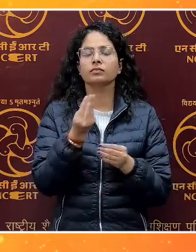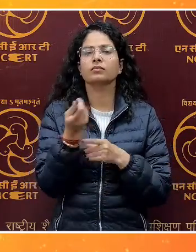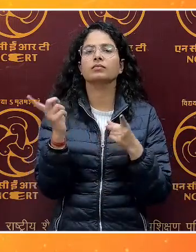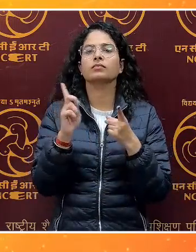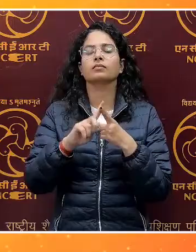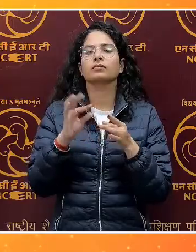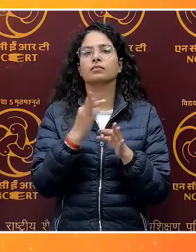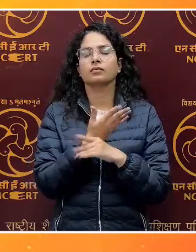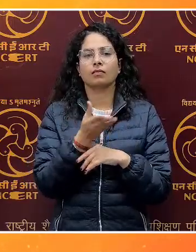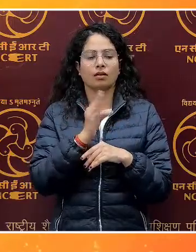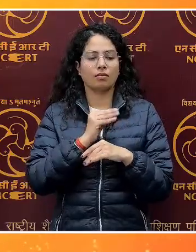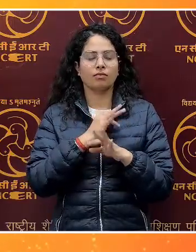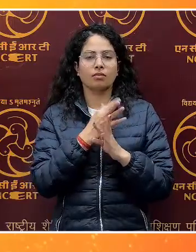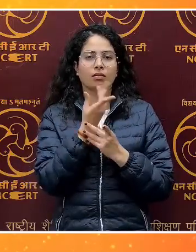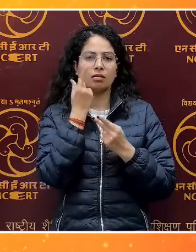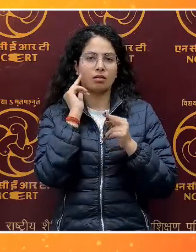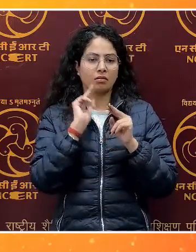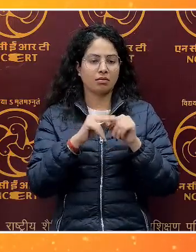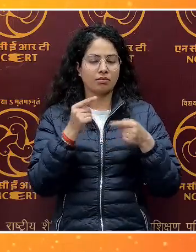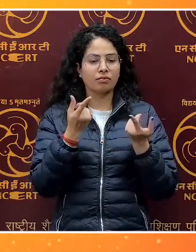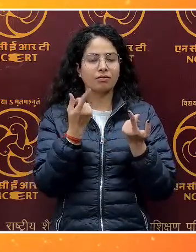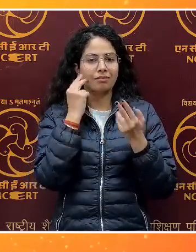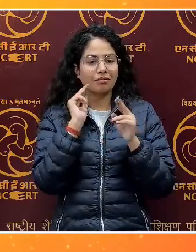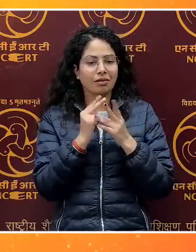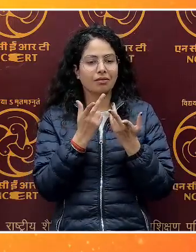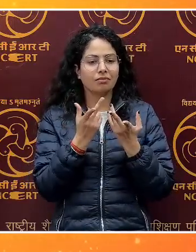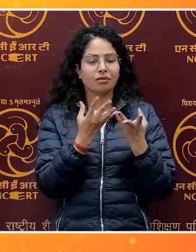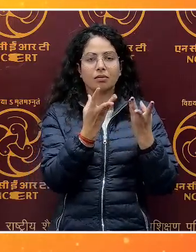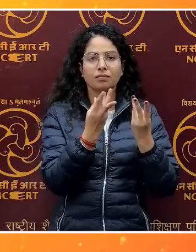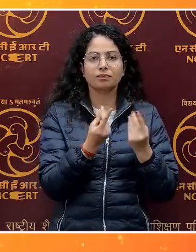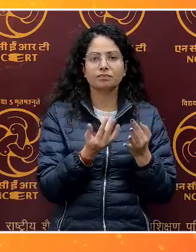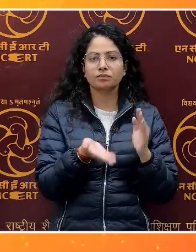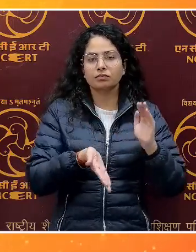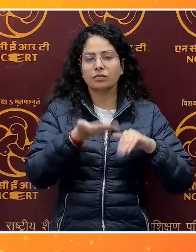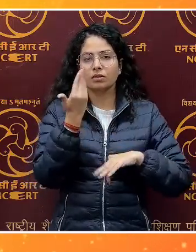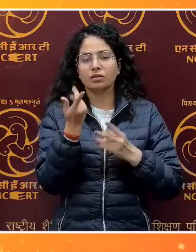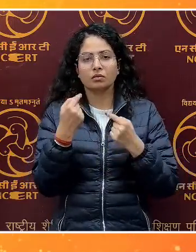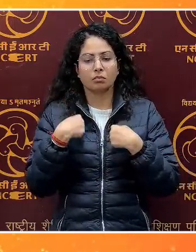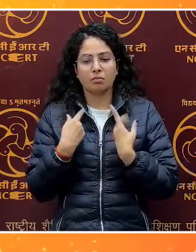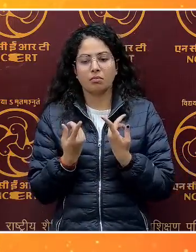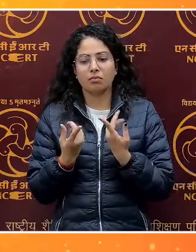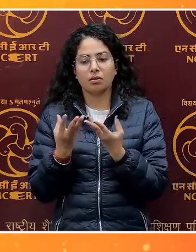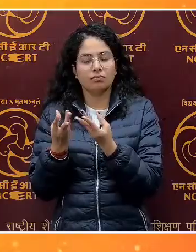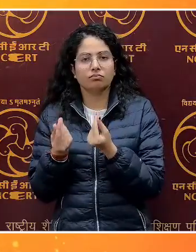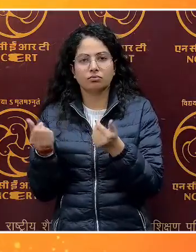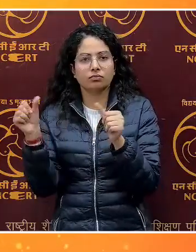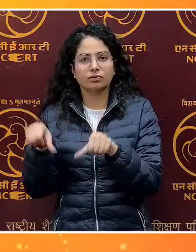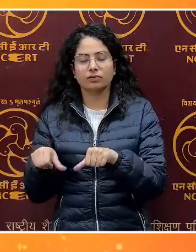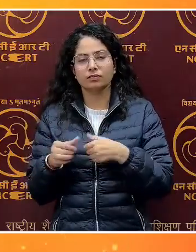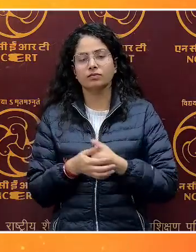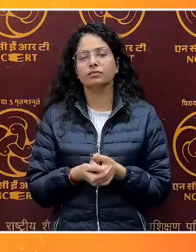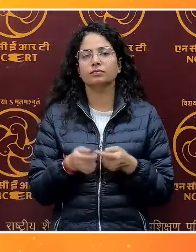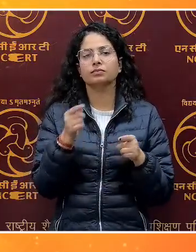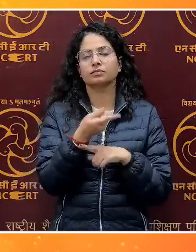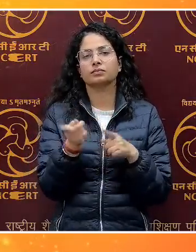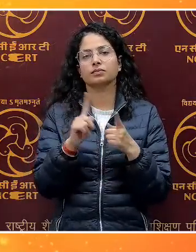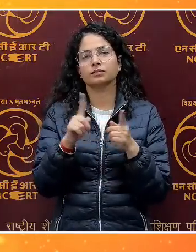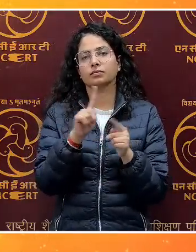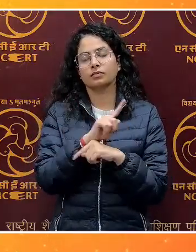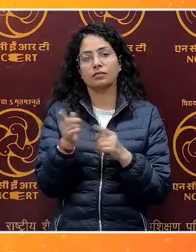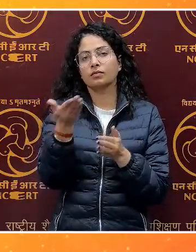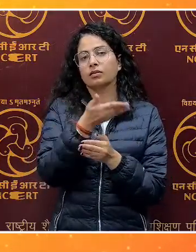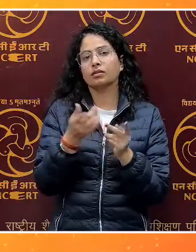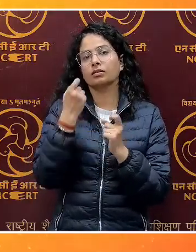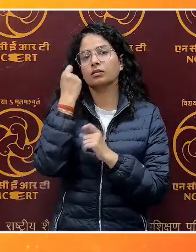children have a fear that it involves so much of calculation and they will not be able to do so. It is not that the case. They have to understand